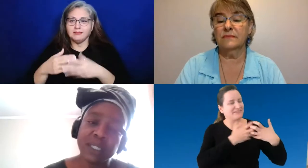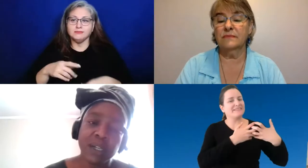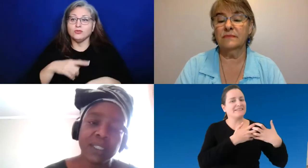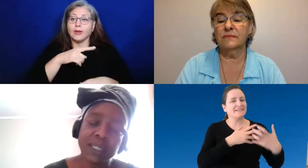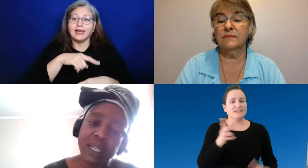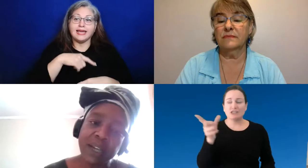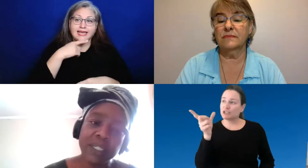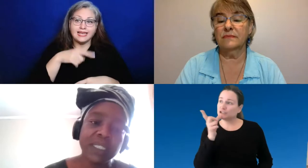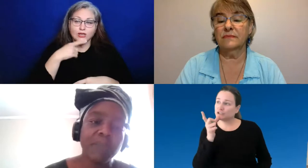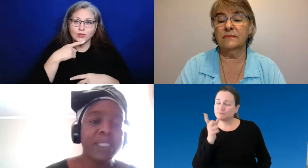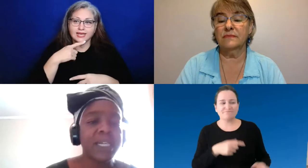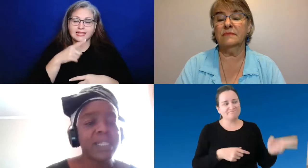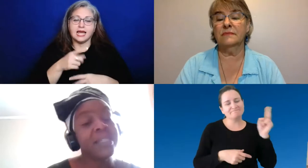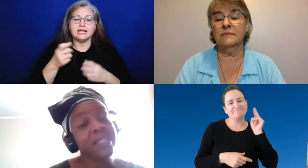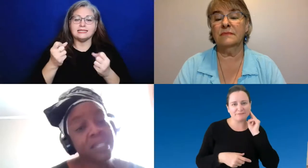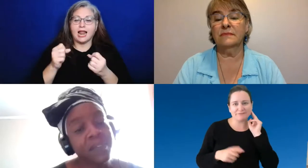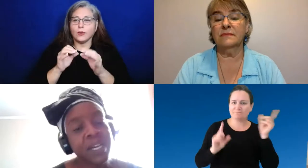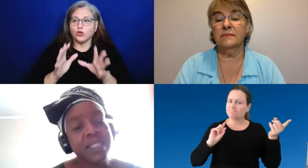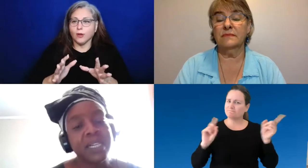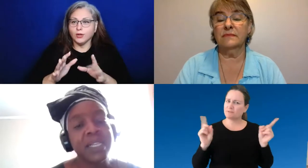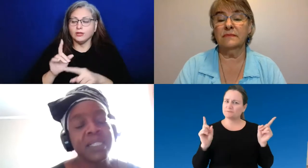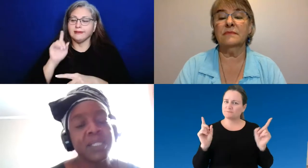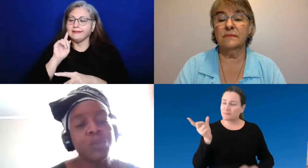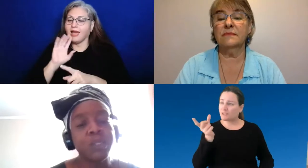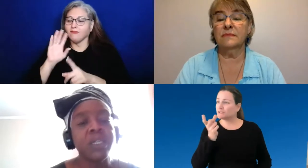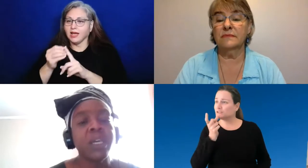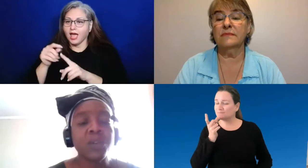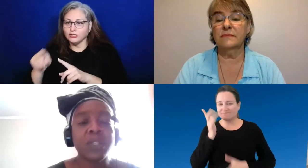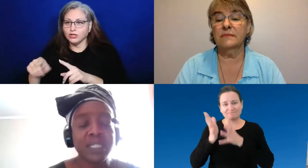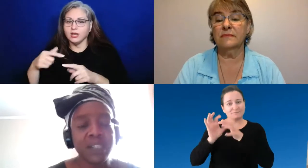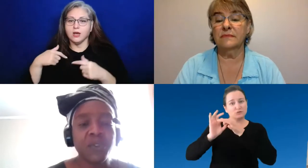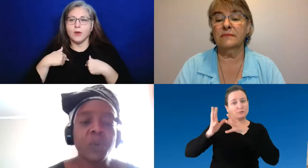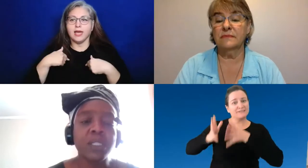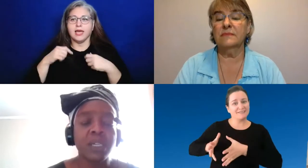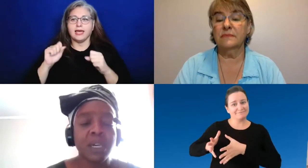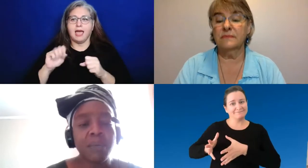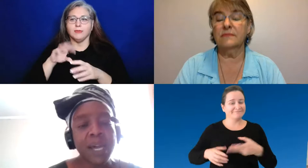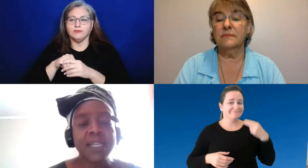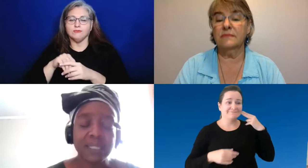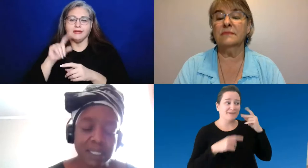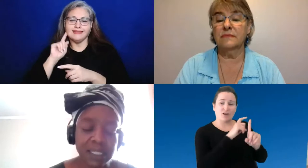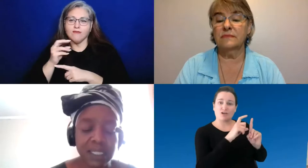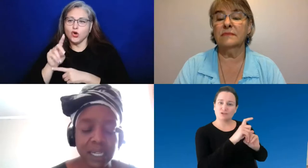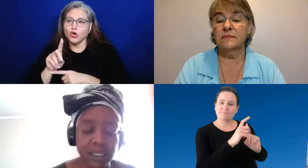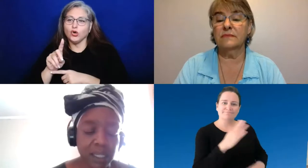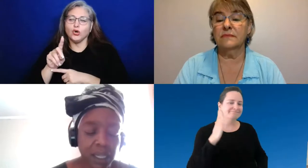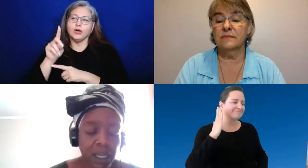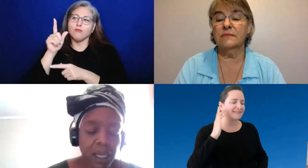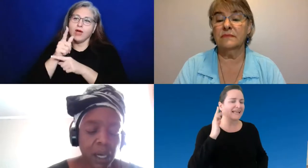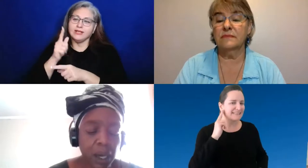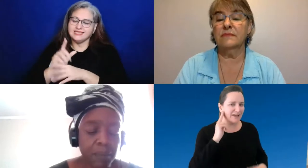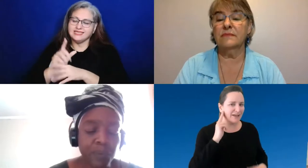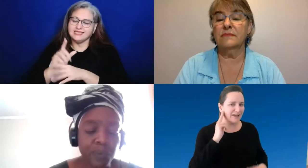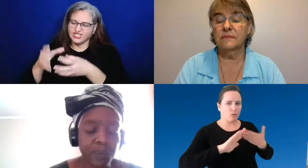of which is the sign language interpreters, and then the deaf culture as to be, the deaf hood brothers and sisters.